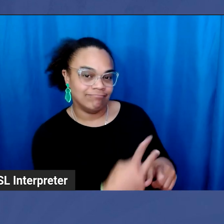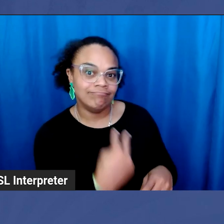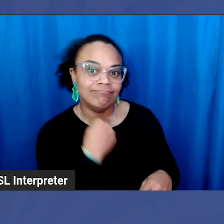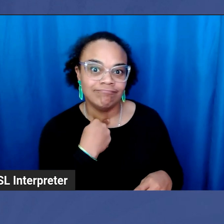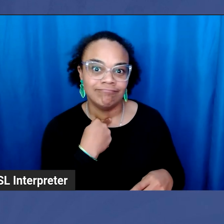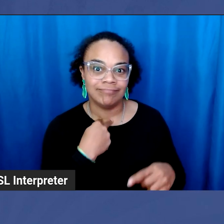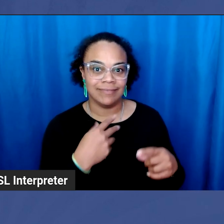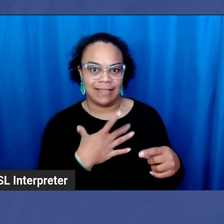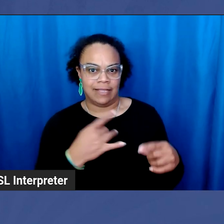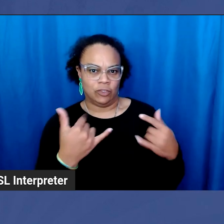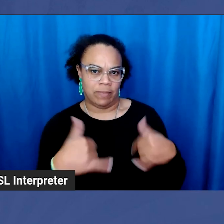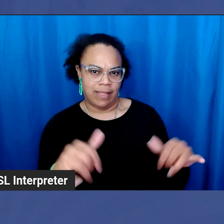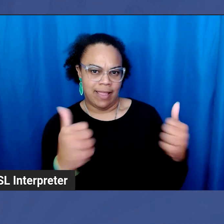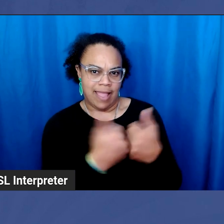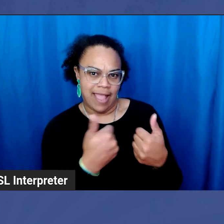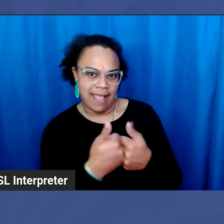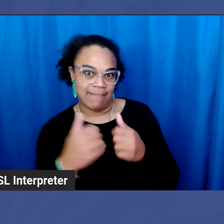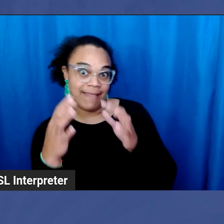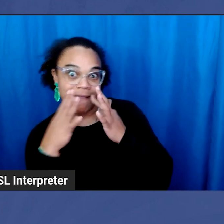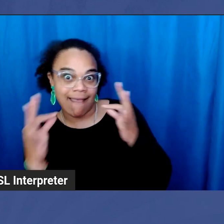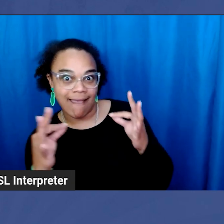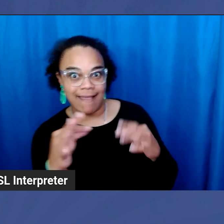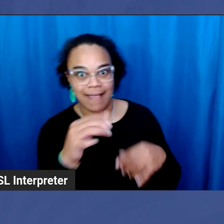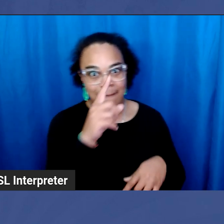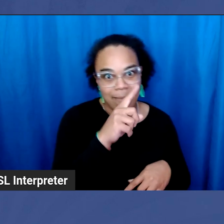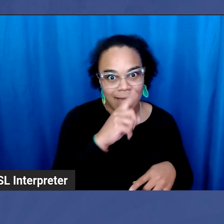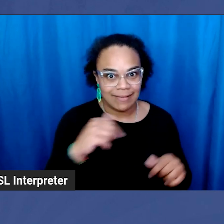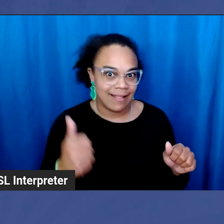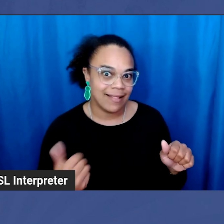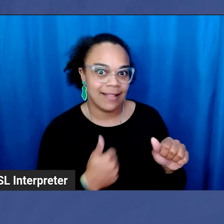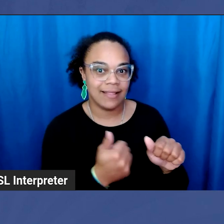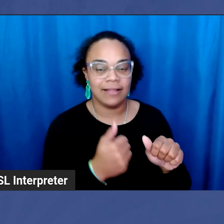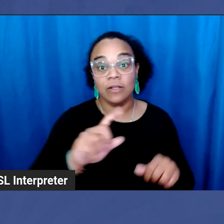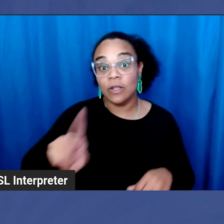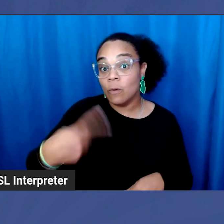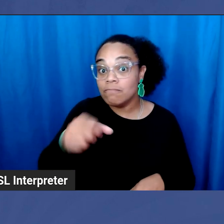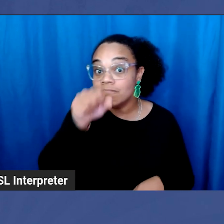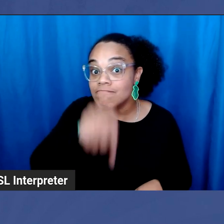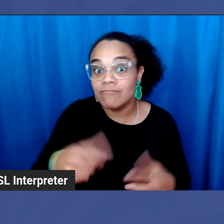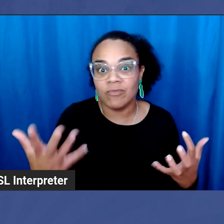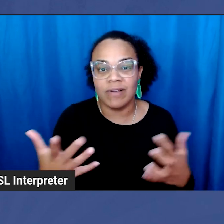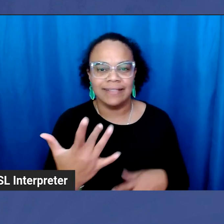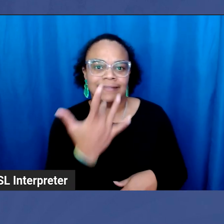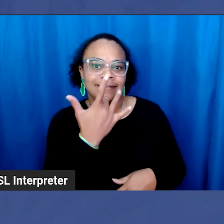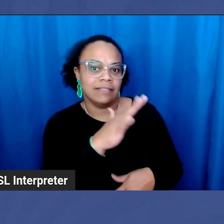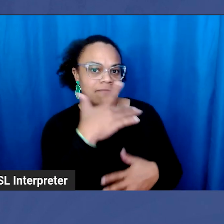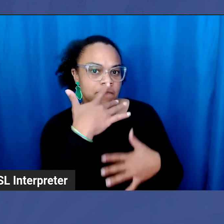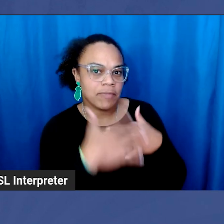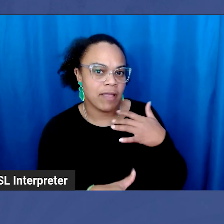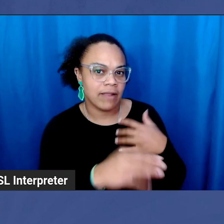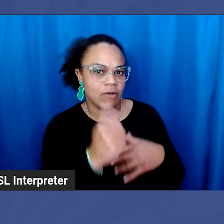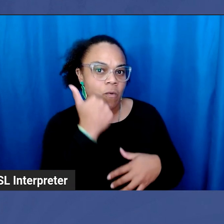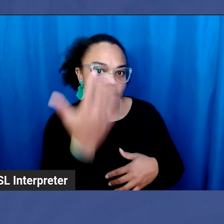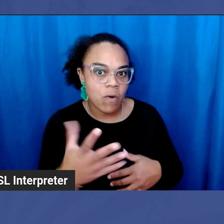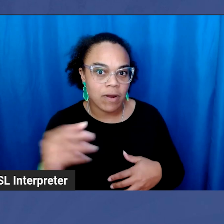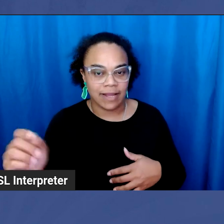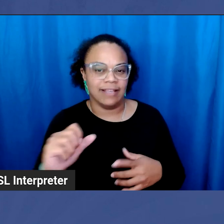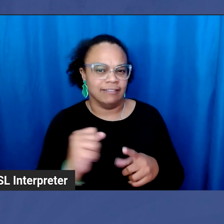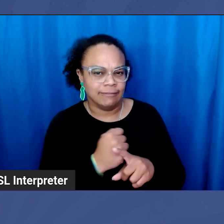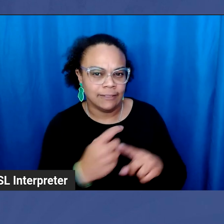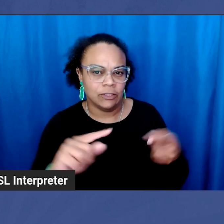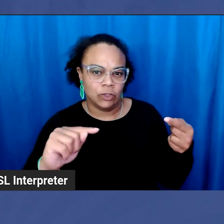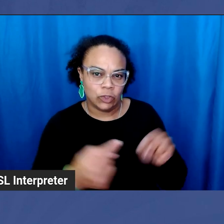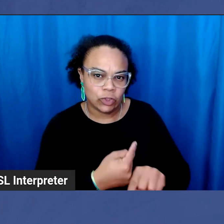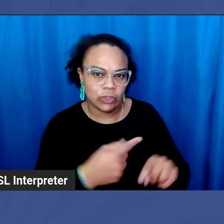long game of cat and mouse. The only thing he really loved was the taste of the blood of a whore he tortured and